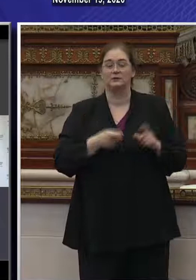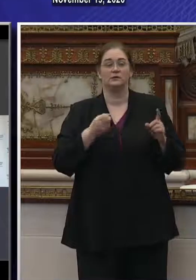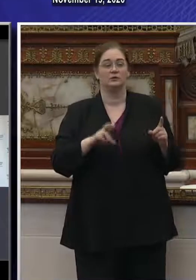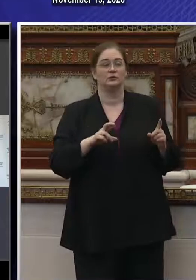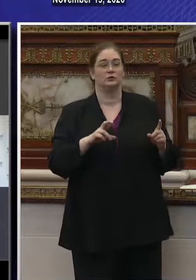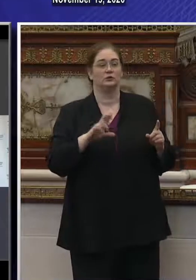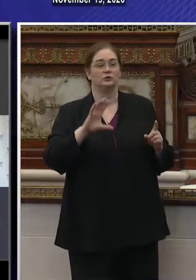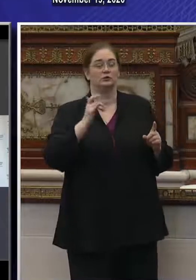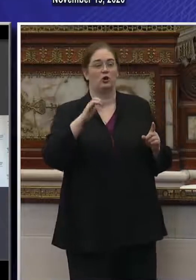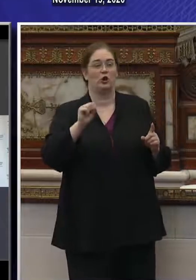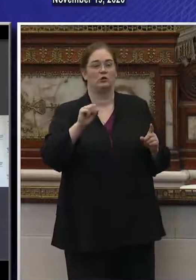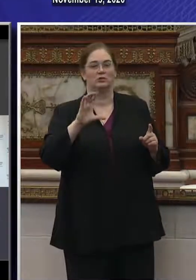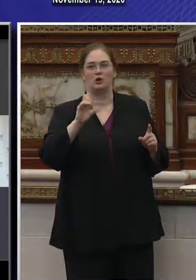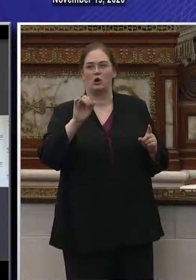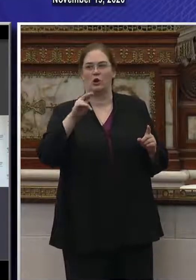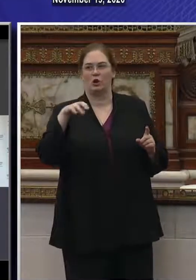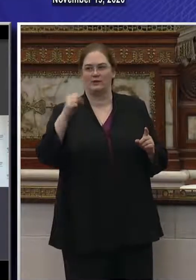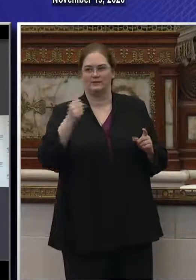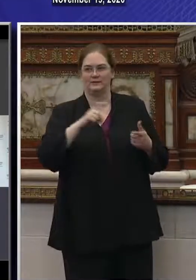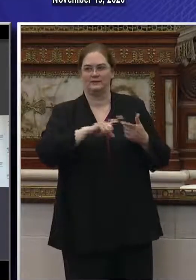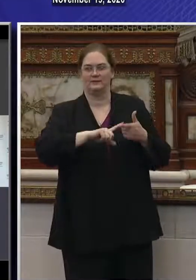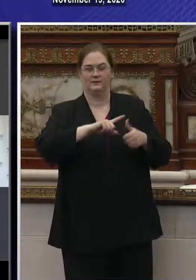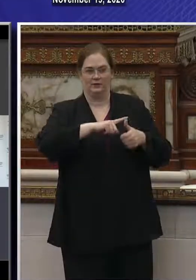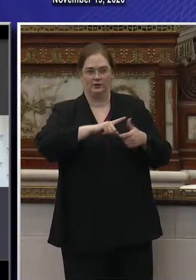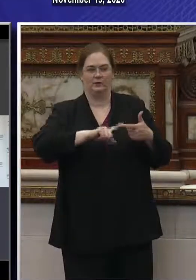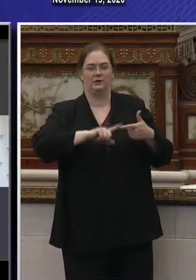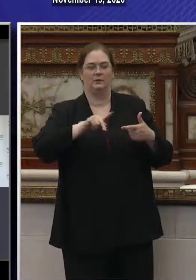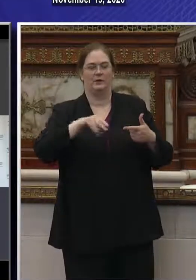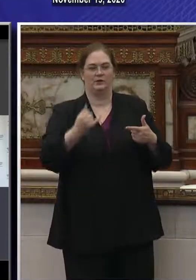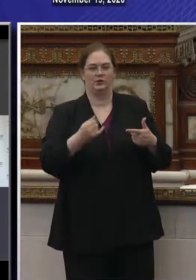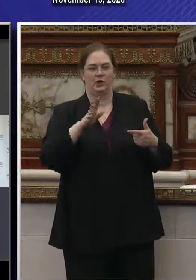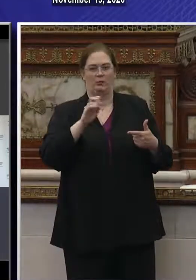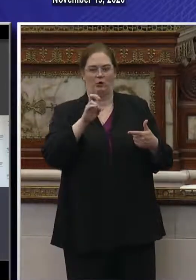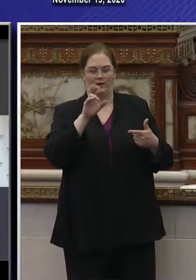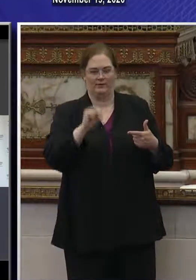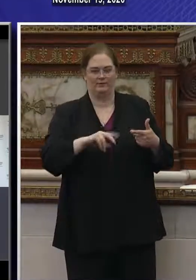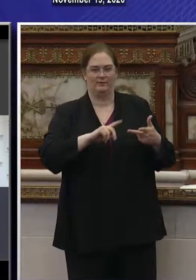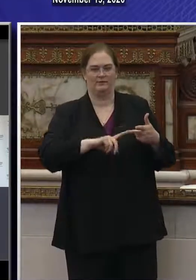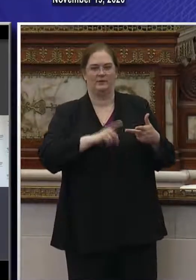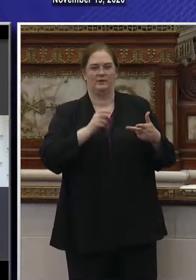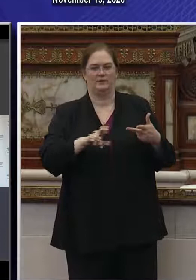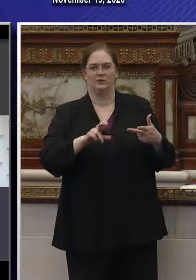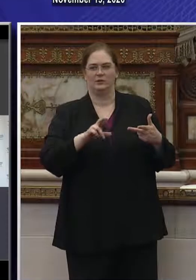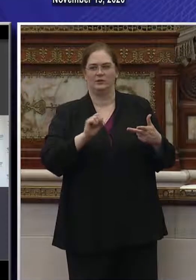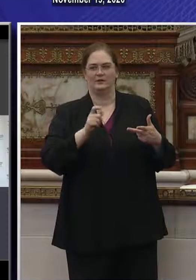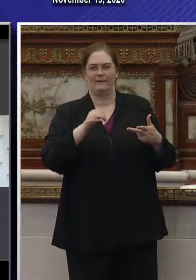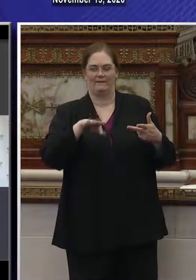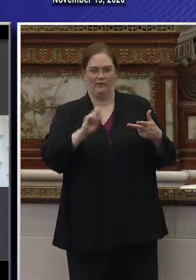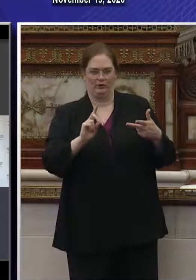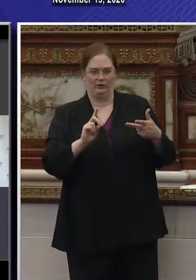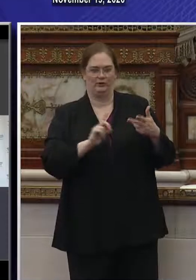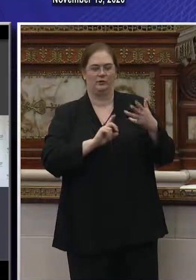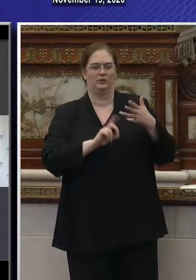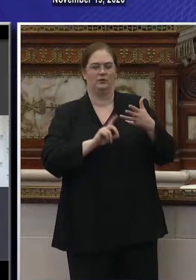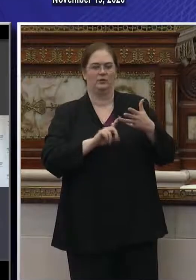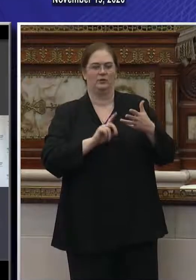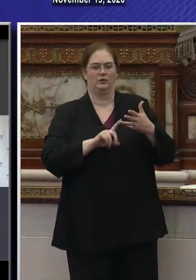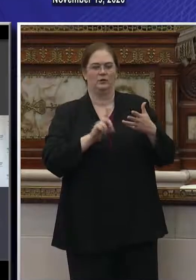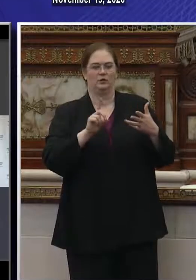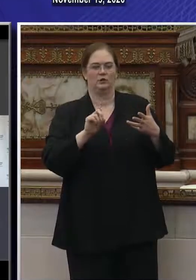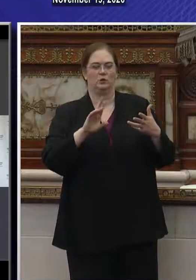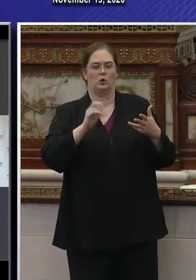Dr. Charles Carnes, followed by Dr. P.J. Brennan, then Dr. Ayla Stanford, and then